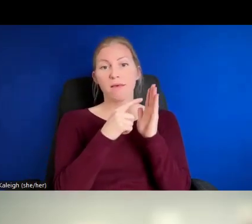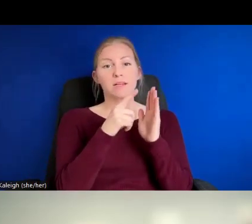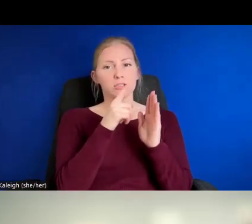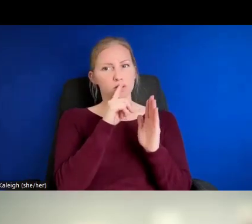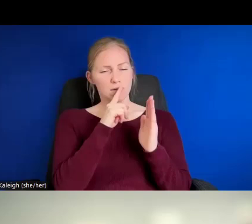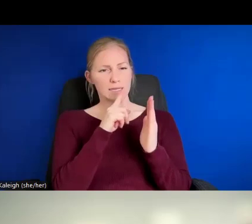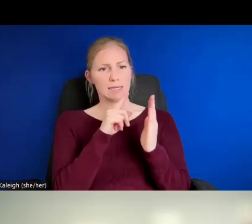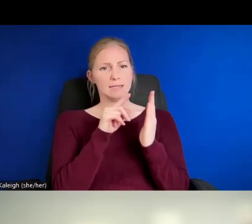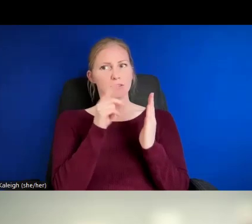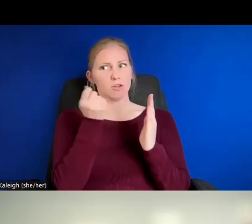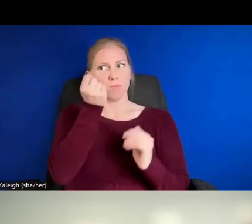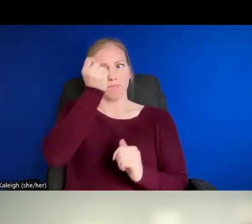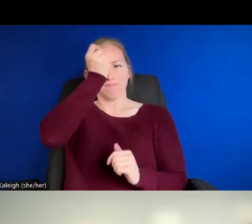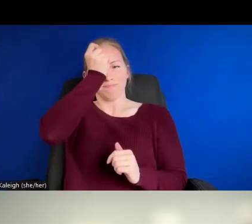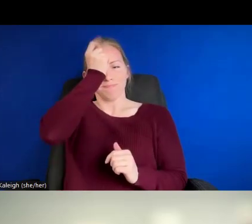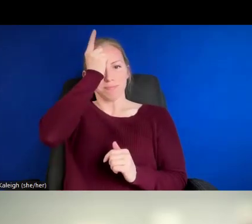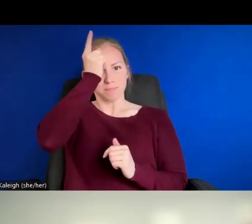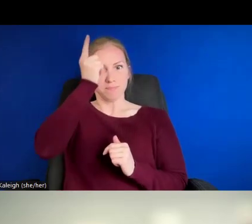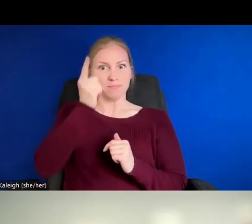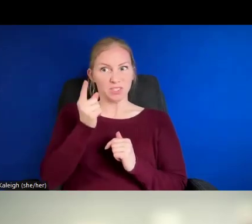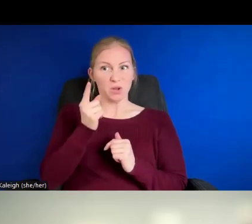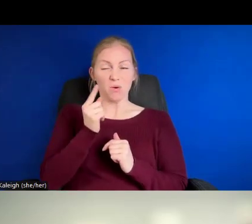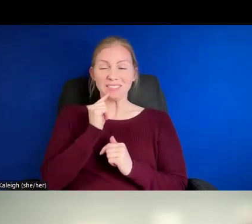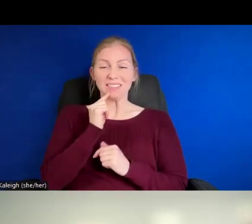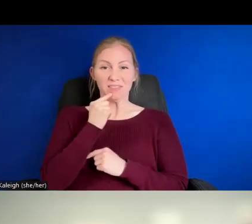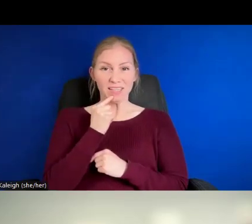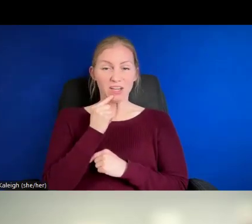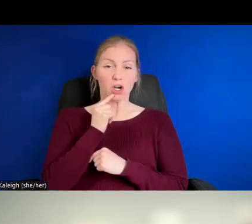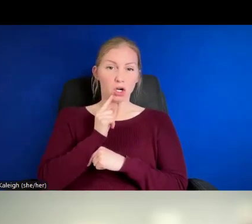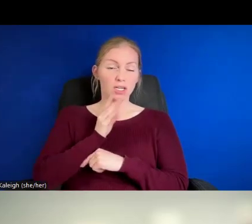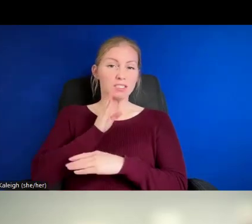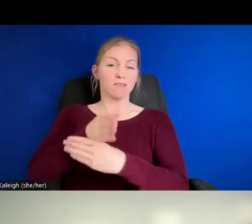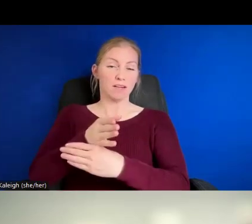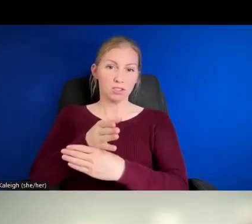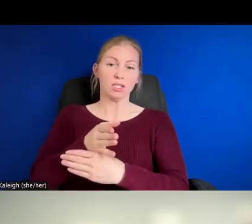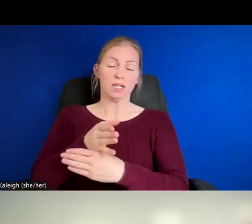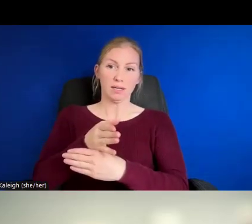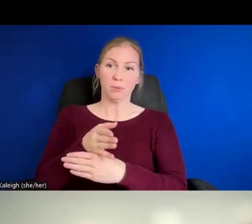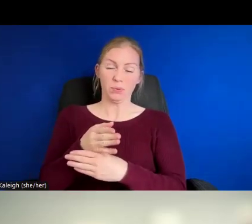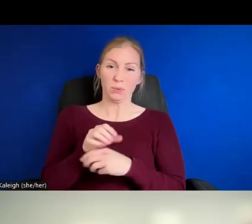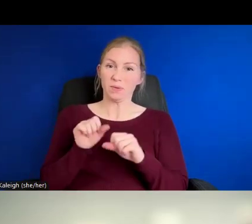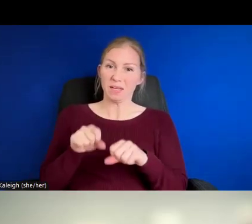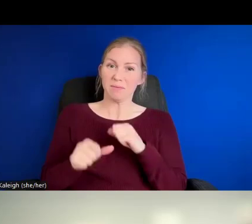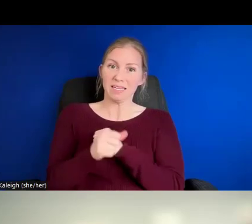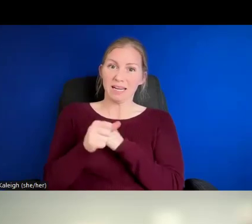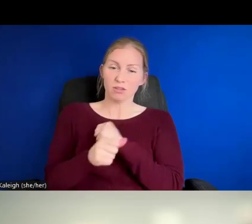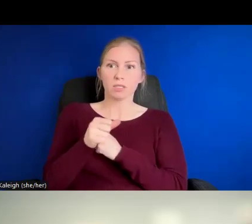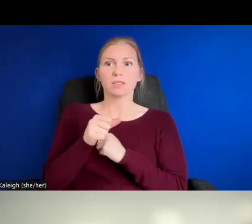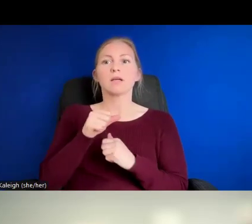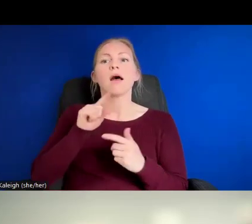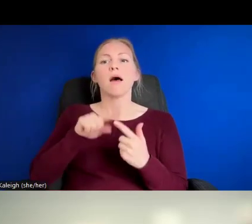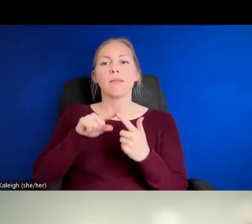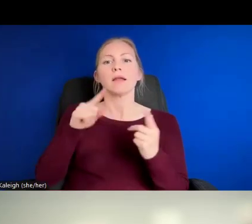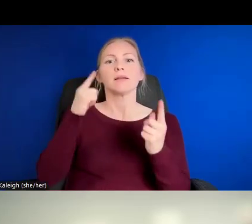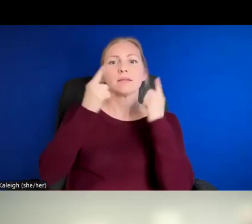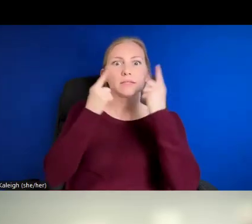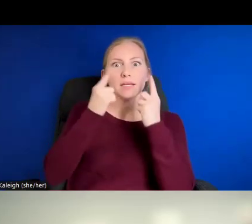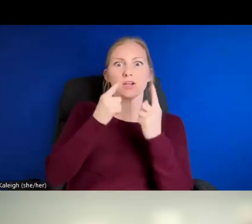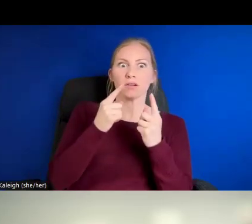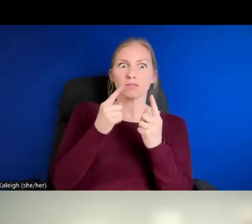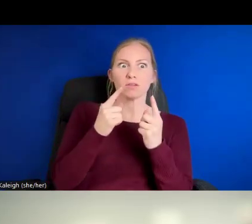the severity of even one of these interventions, and then consider the severity of hundreds of